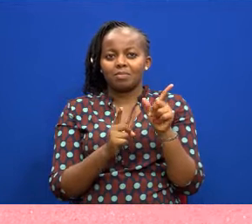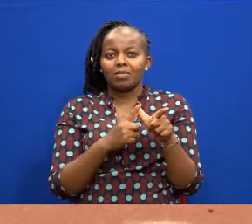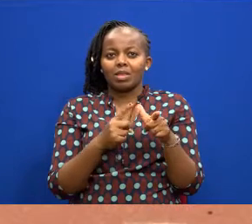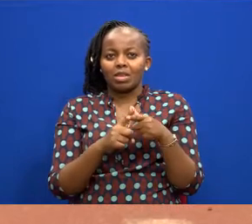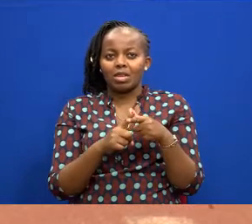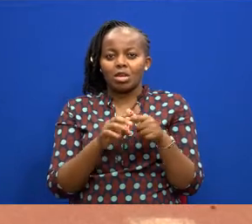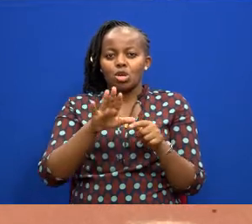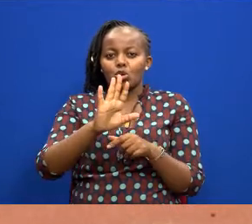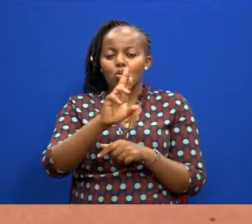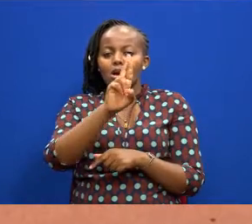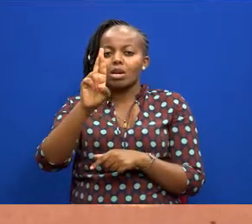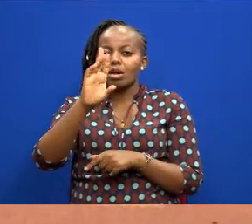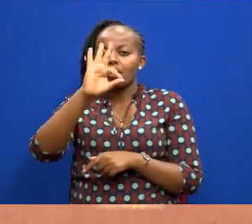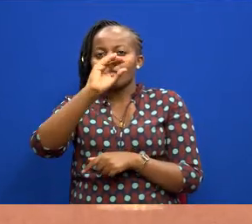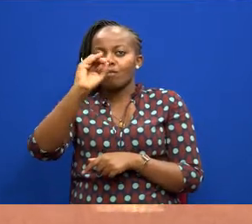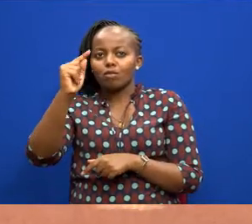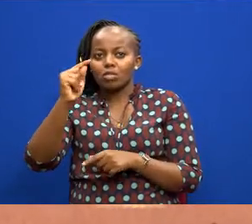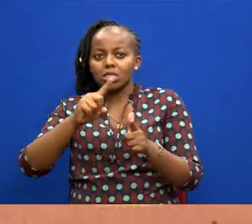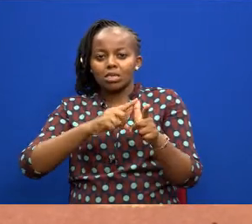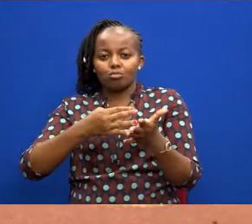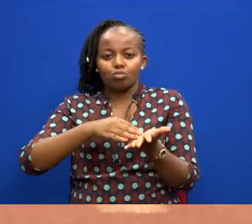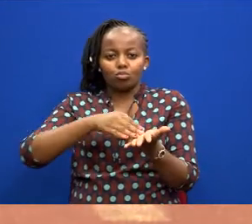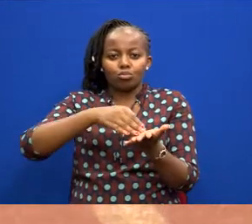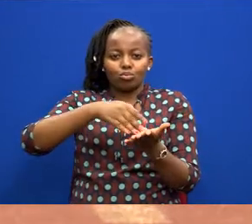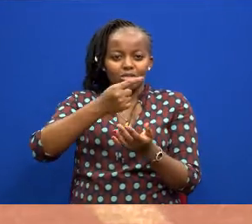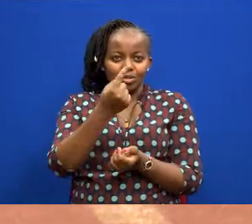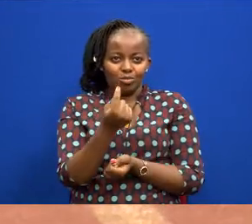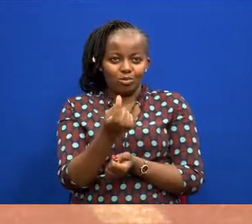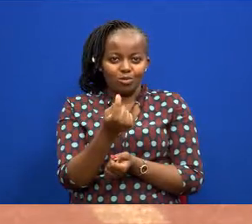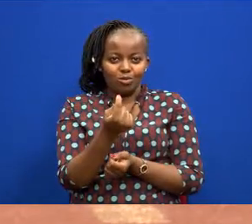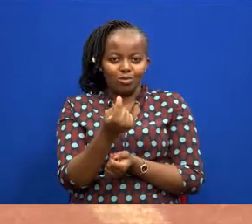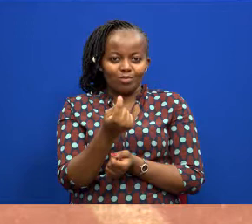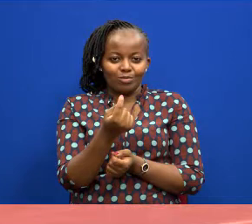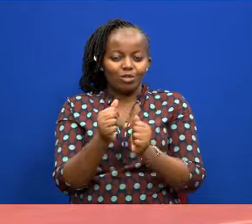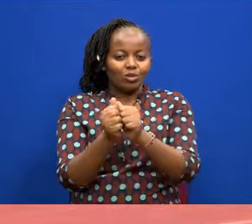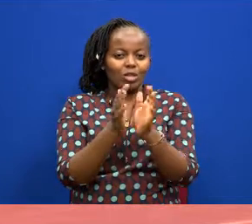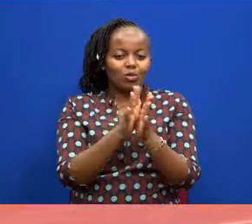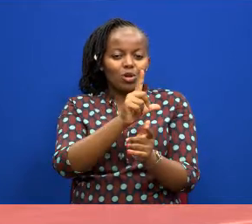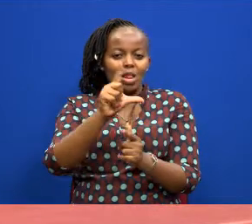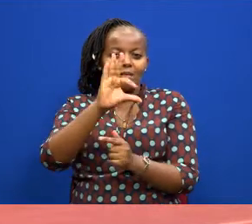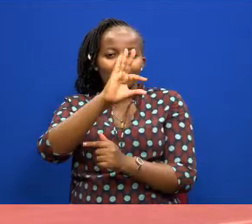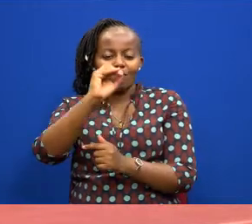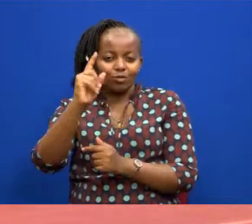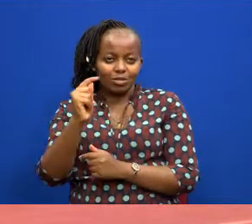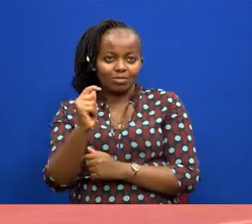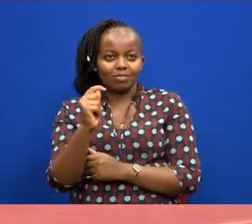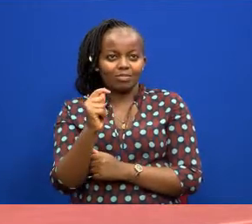Lift up your right foot or the lead foot in line with your left foot,